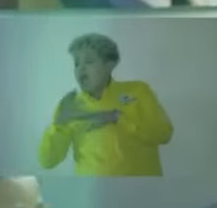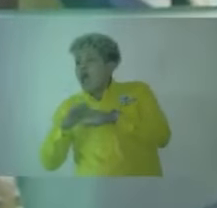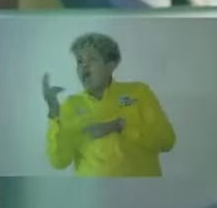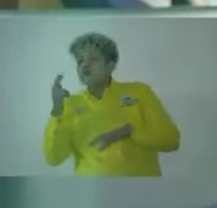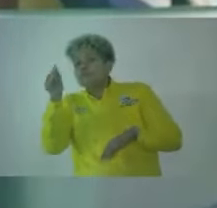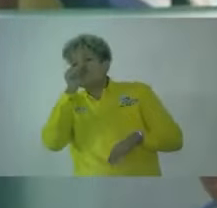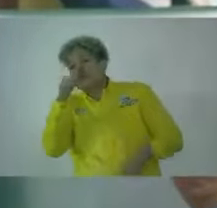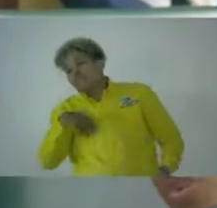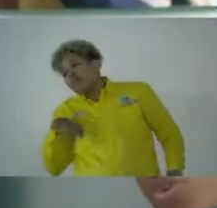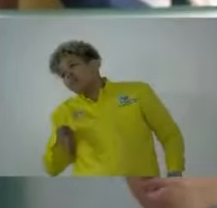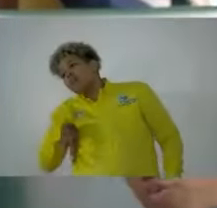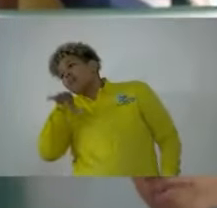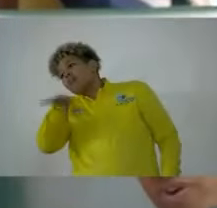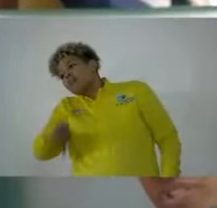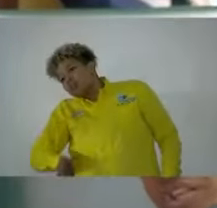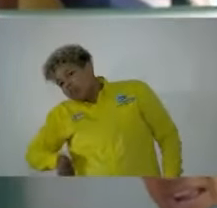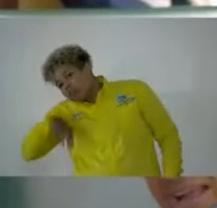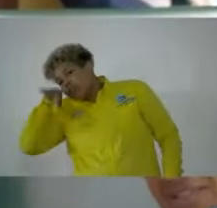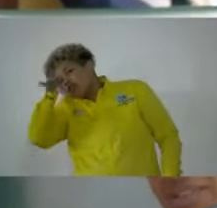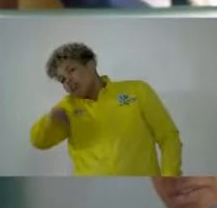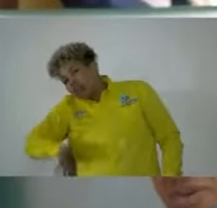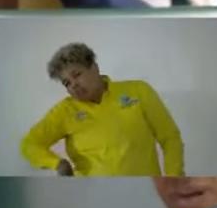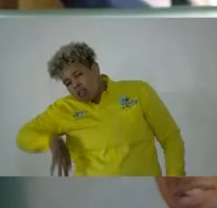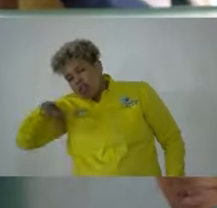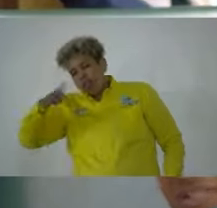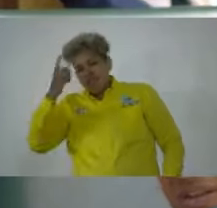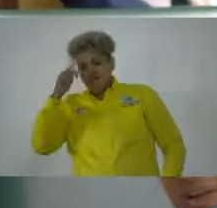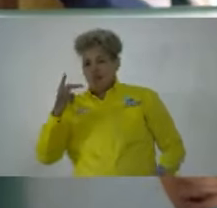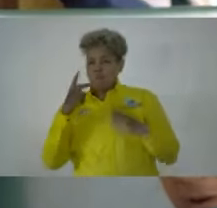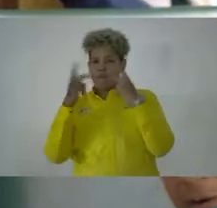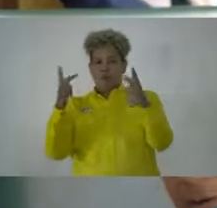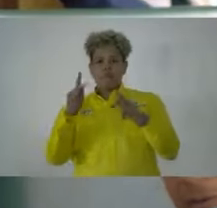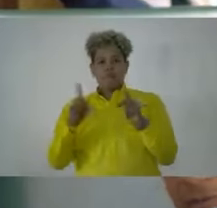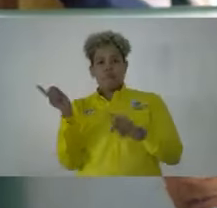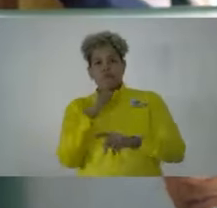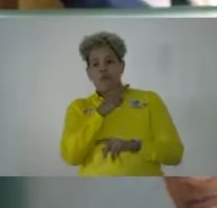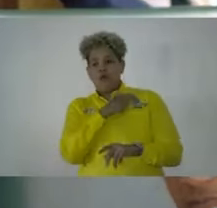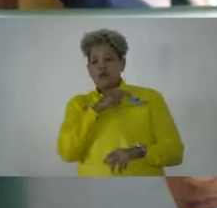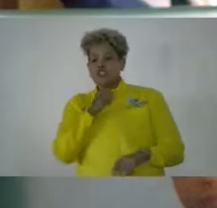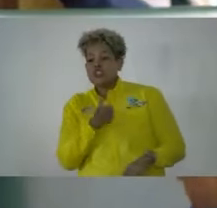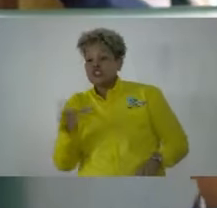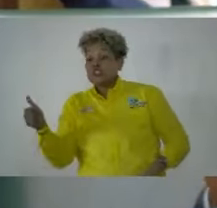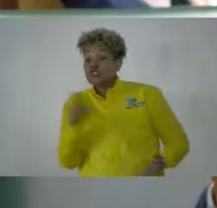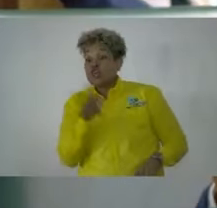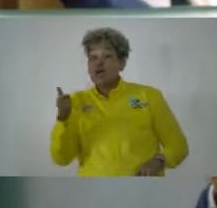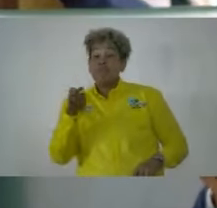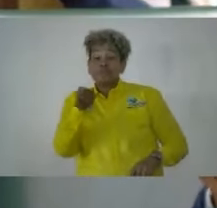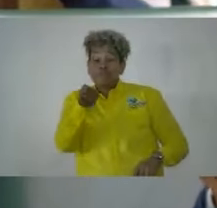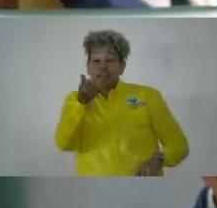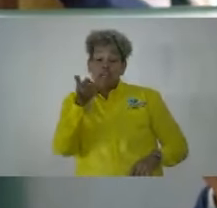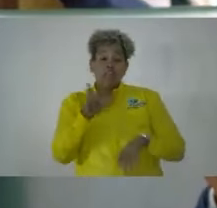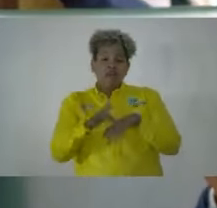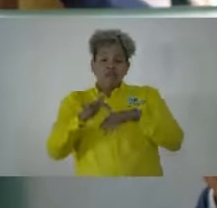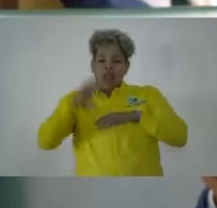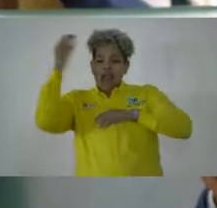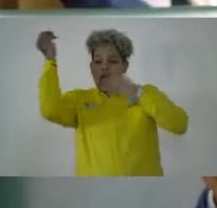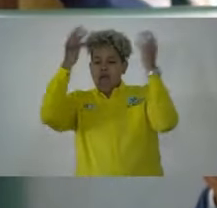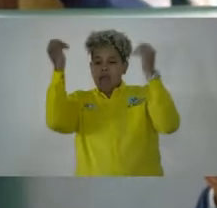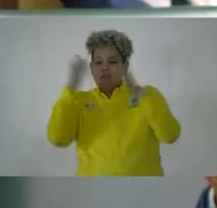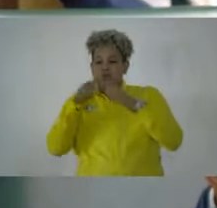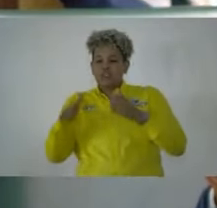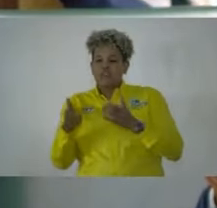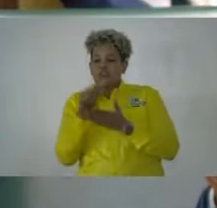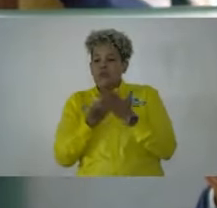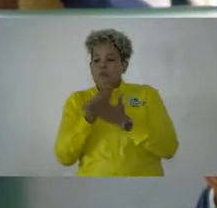budget response speech, okay? Right? And I can't believe my eyes. And as Andrew Stephen would